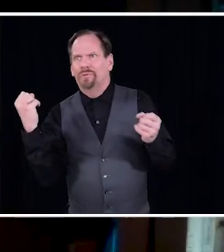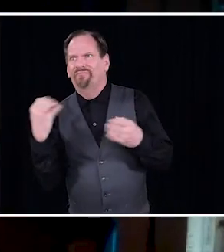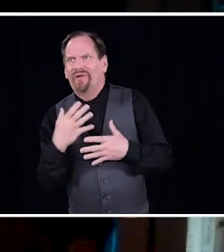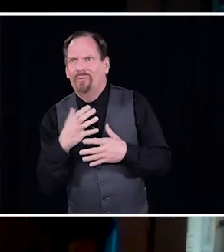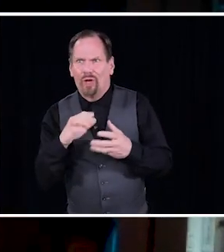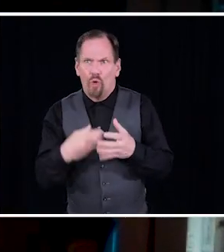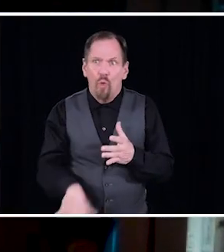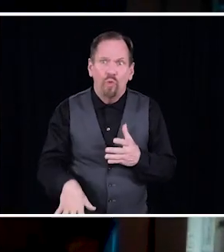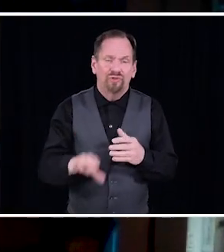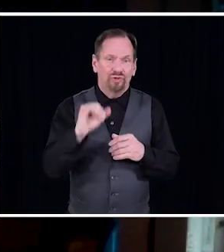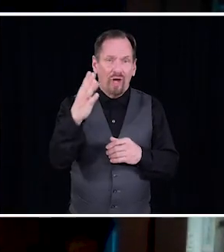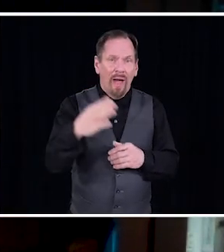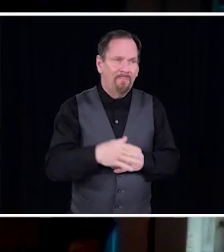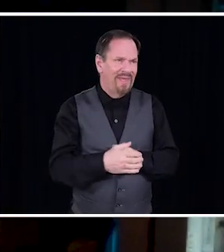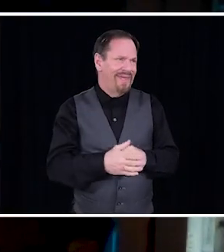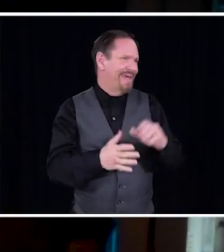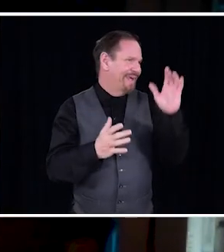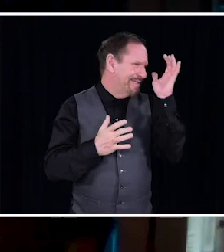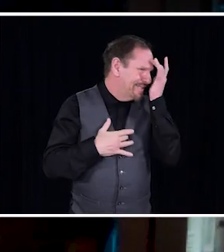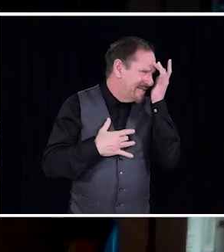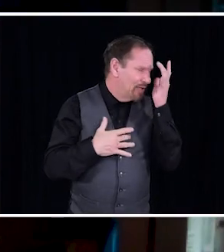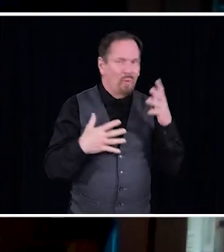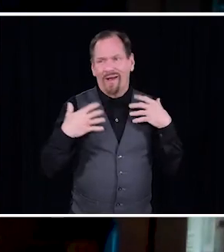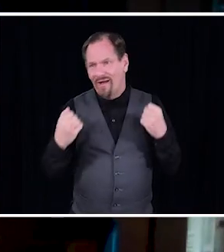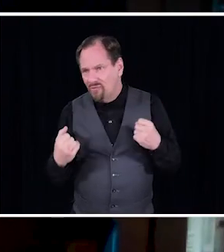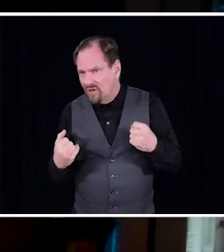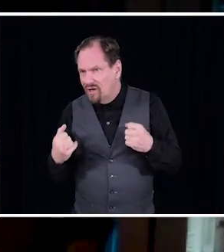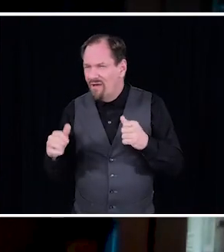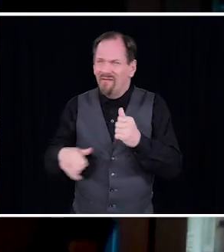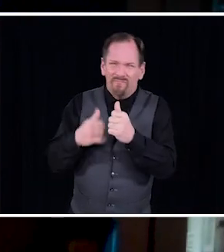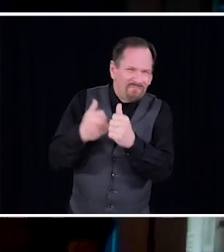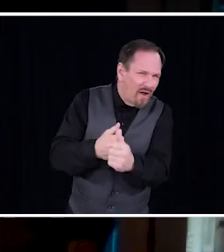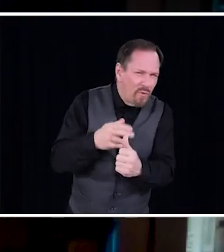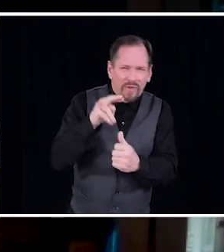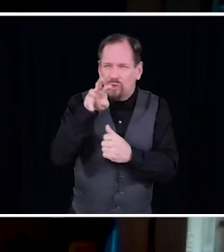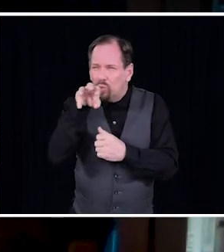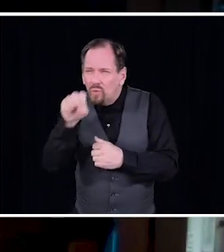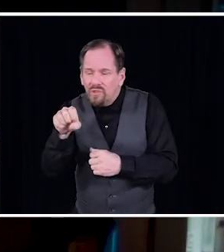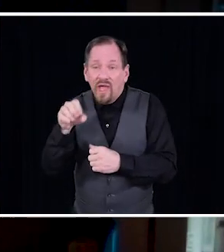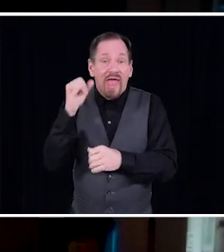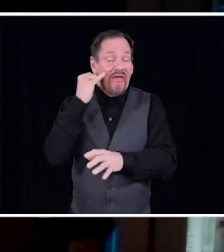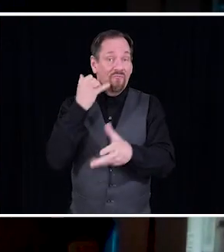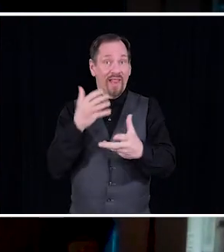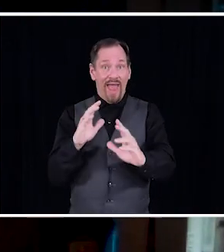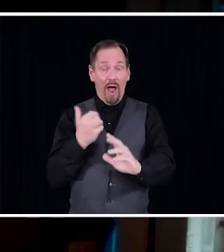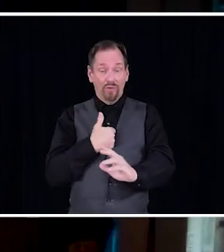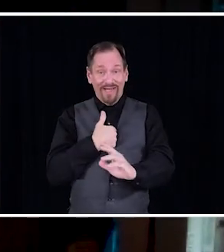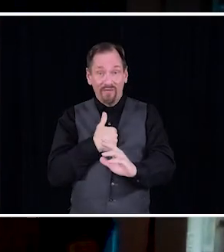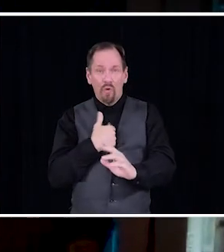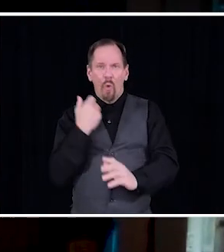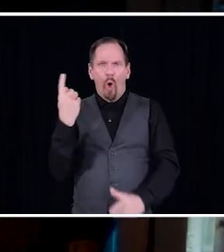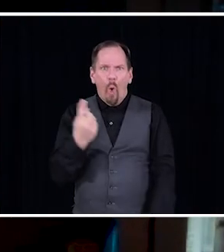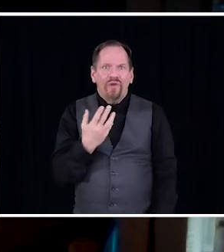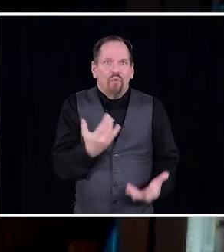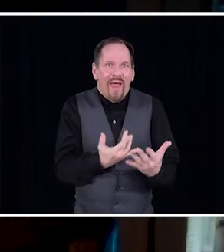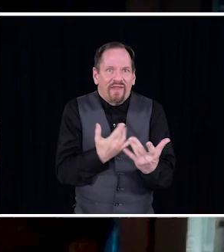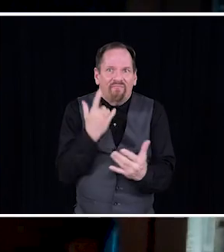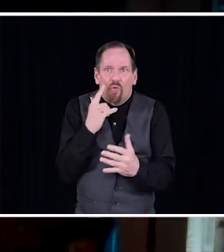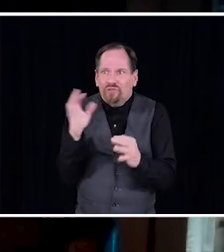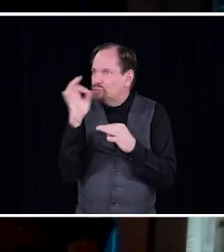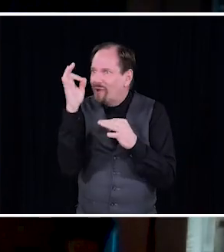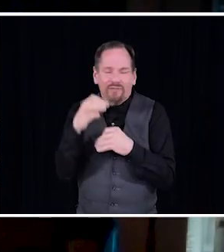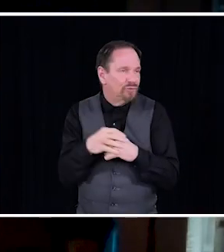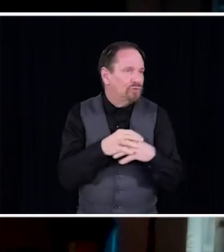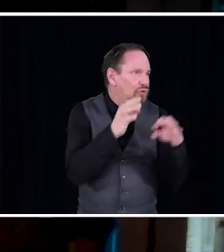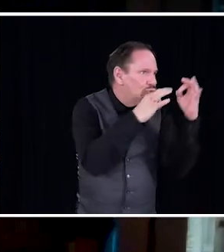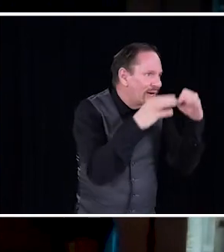getting ill and recovering, following public affairs. If we let ourselves, we shall always be waiting for some distraction or other to